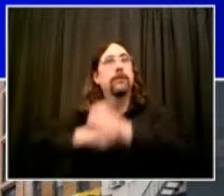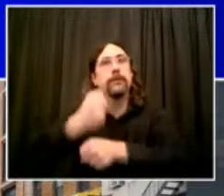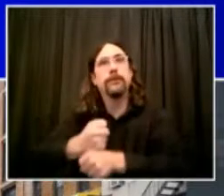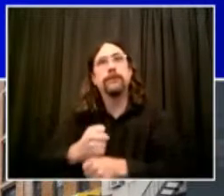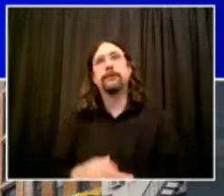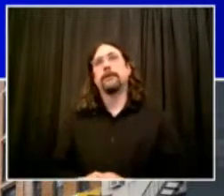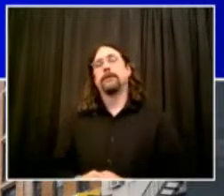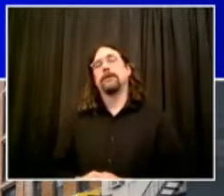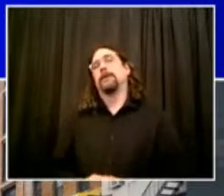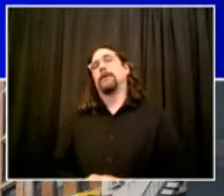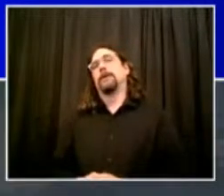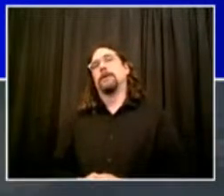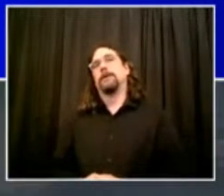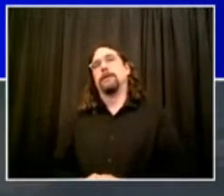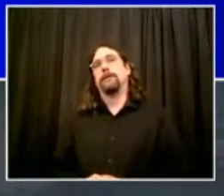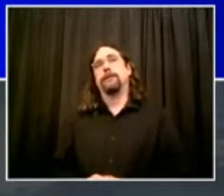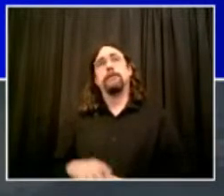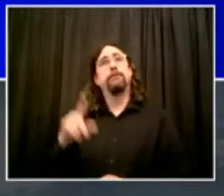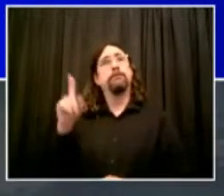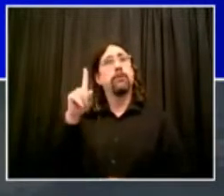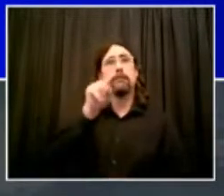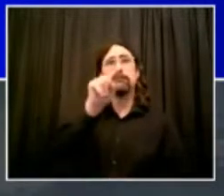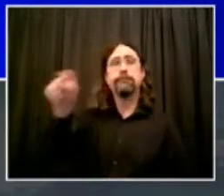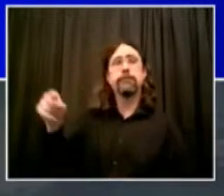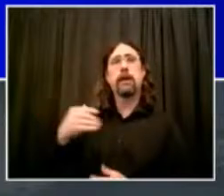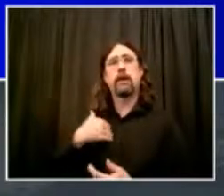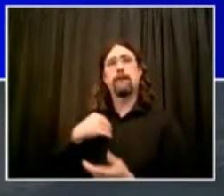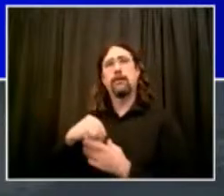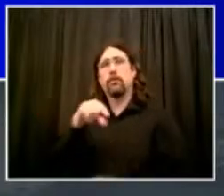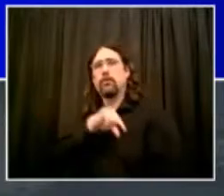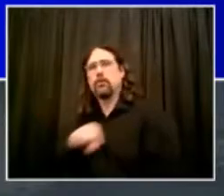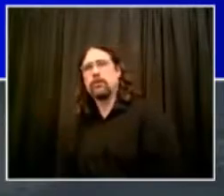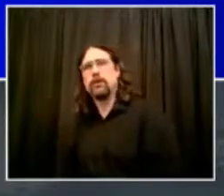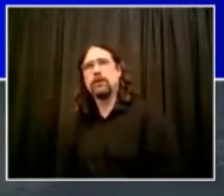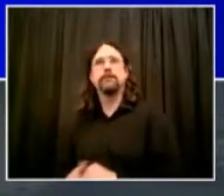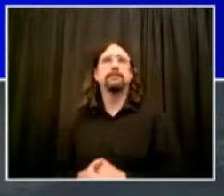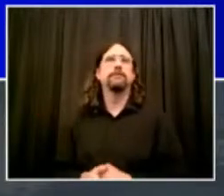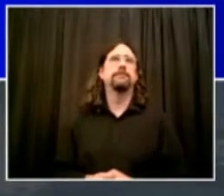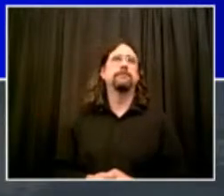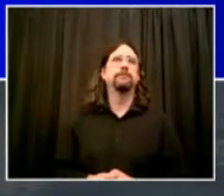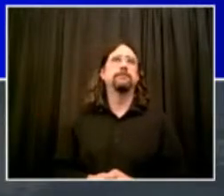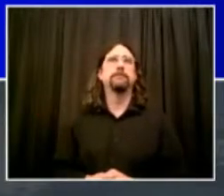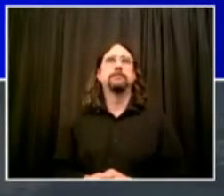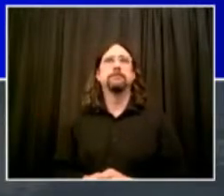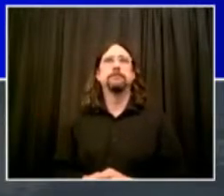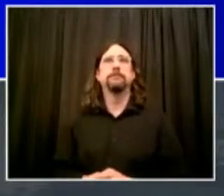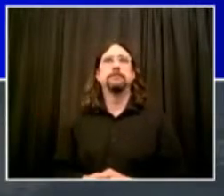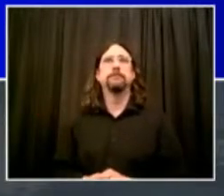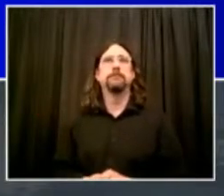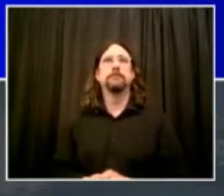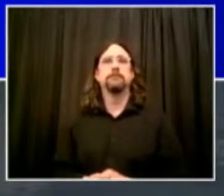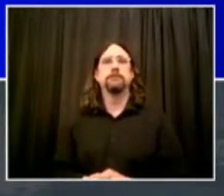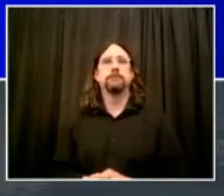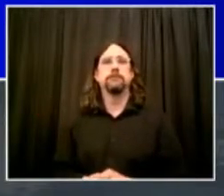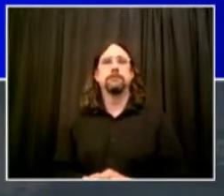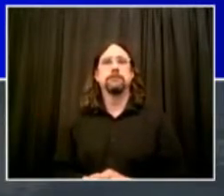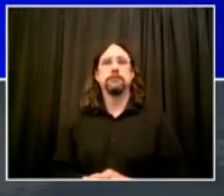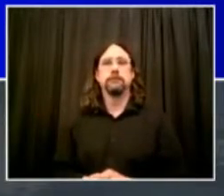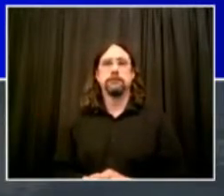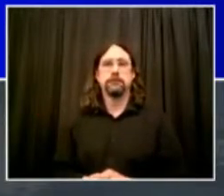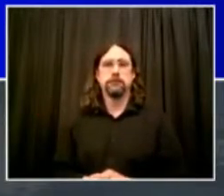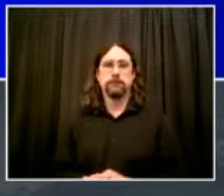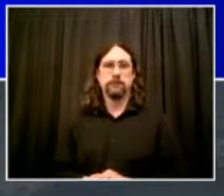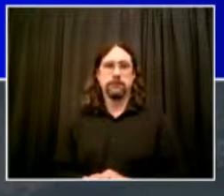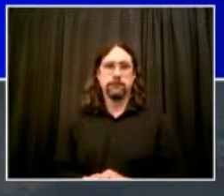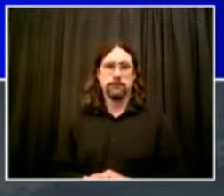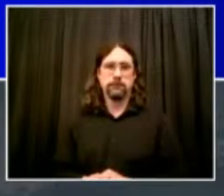4 new bus lanes with signage and markings to make it possible for those bus lanes to achieve the goals we've seen